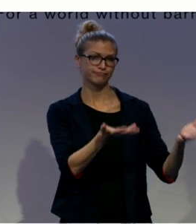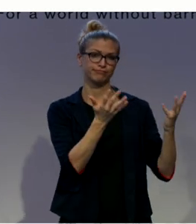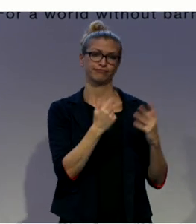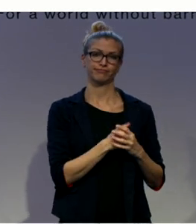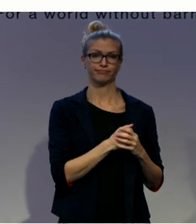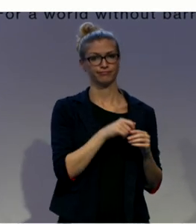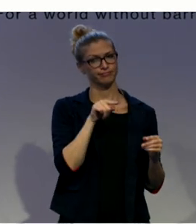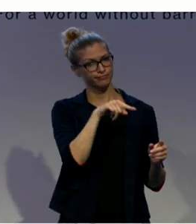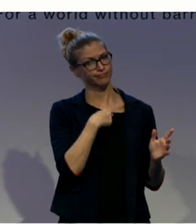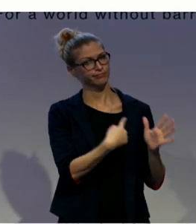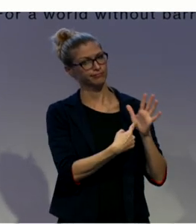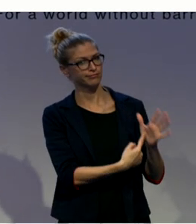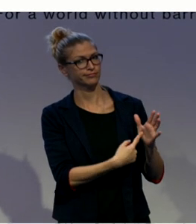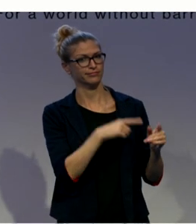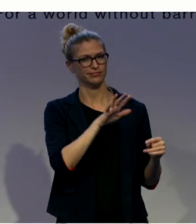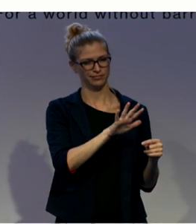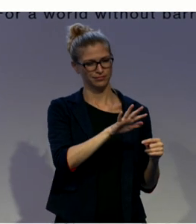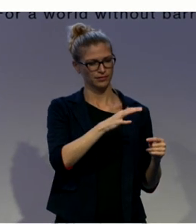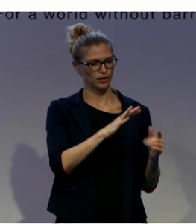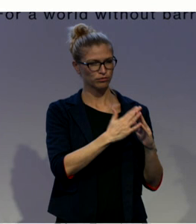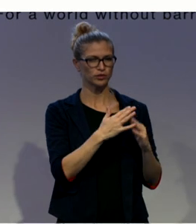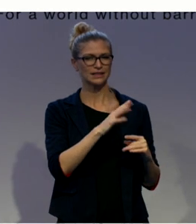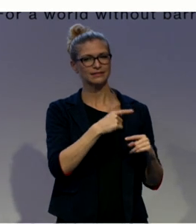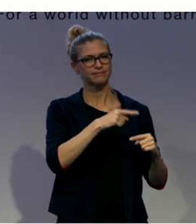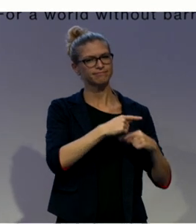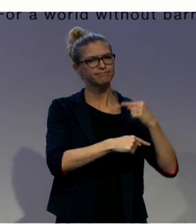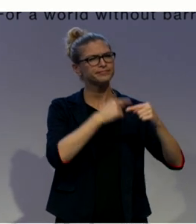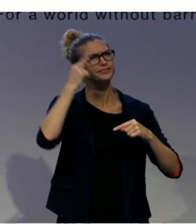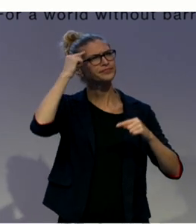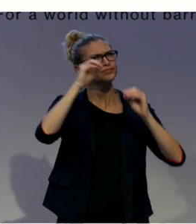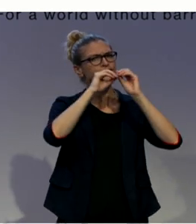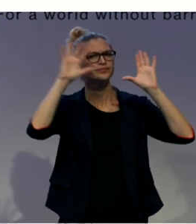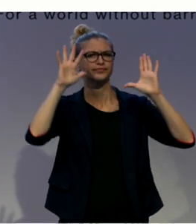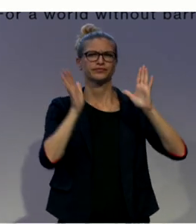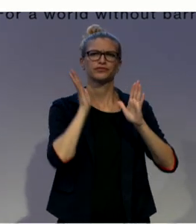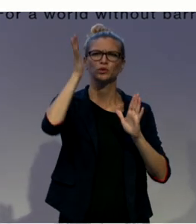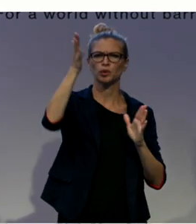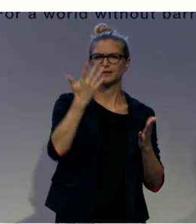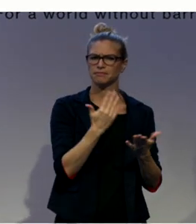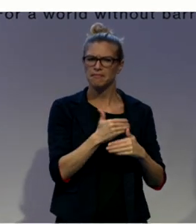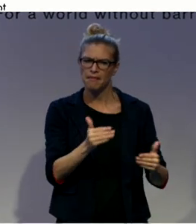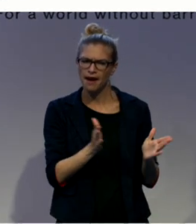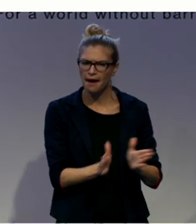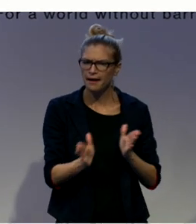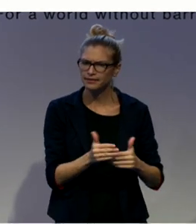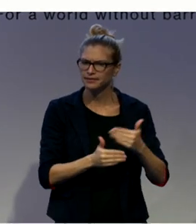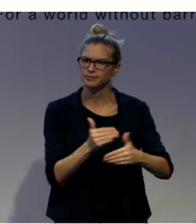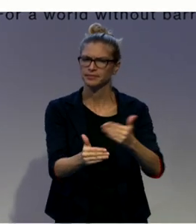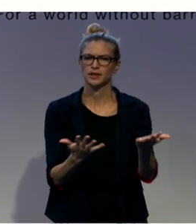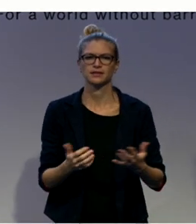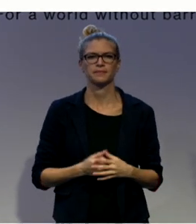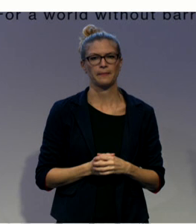development effort. People got empowered and advocate for their rights. And